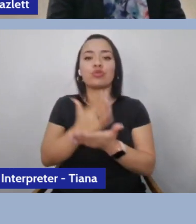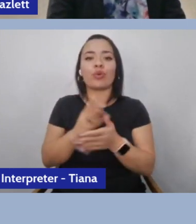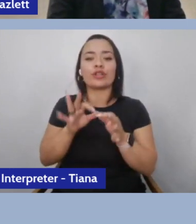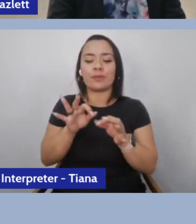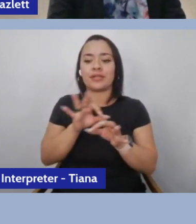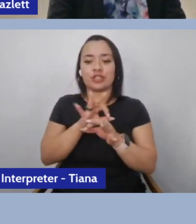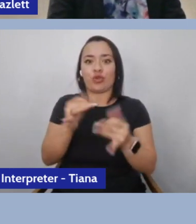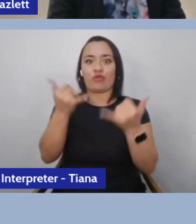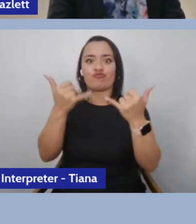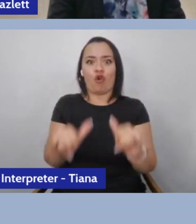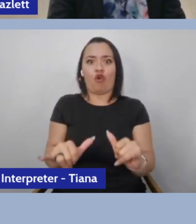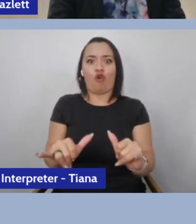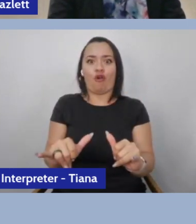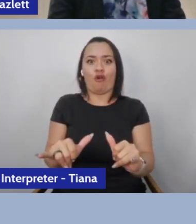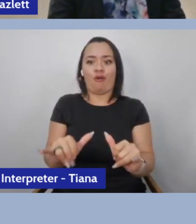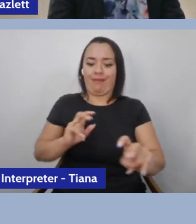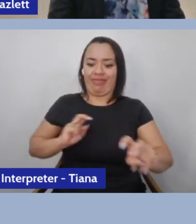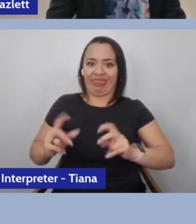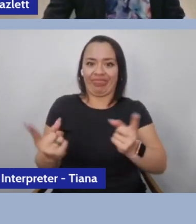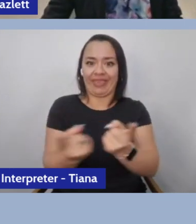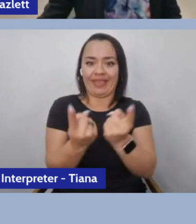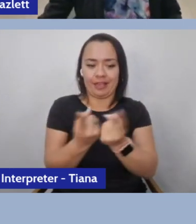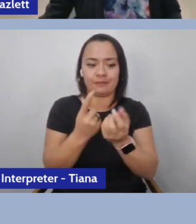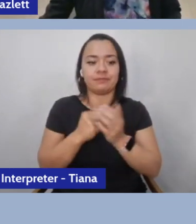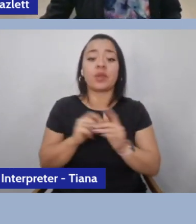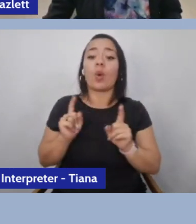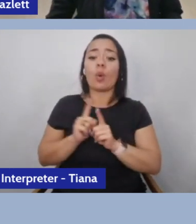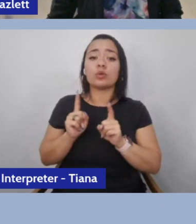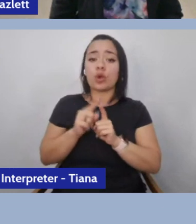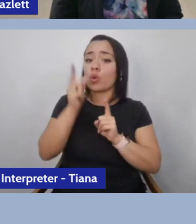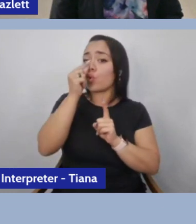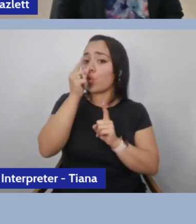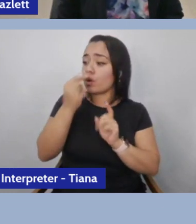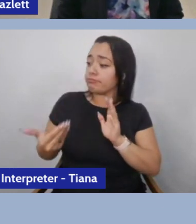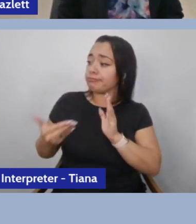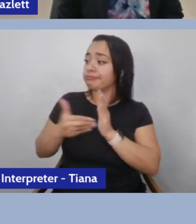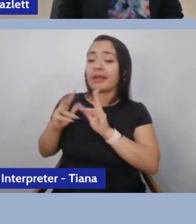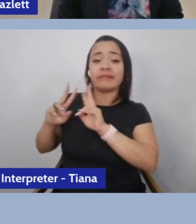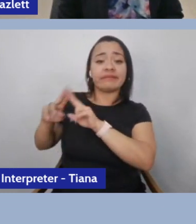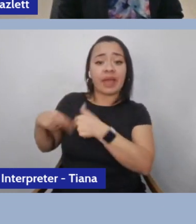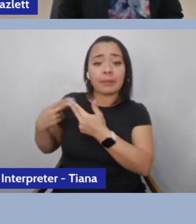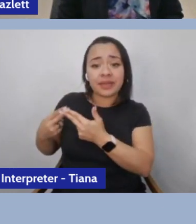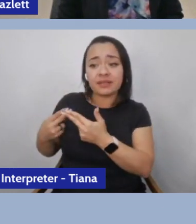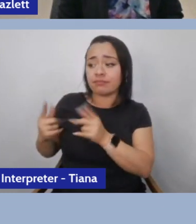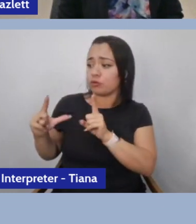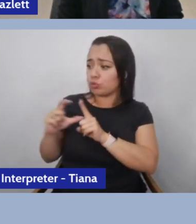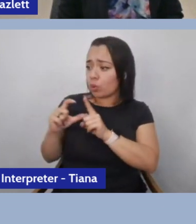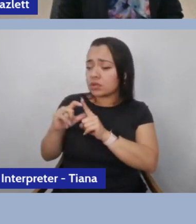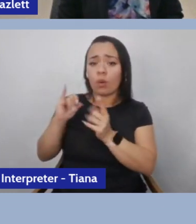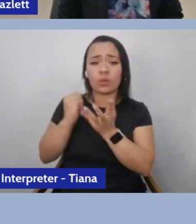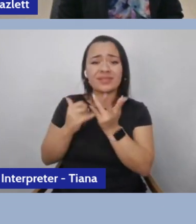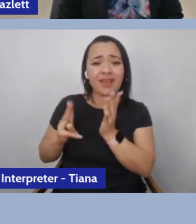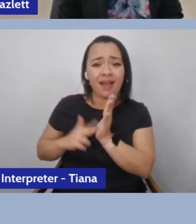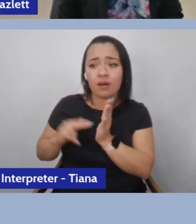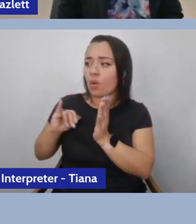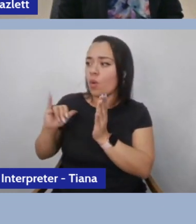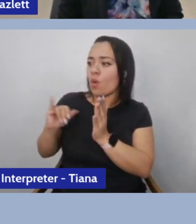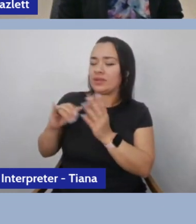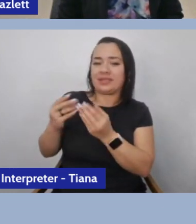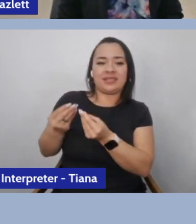The role of family members as well. Often there might be a daughter or a son or a friend, etc., present. What if they